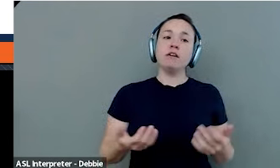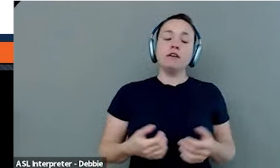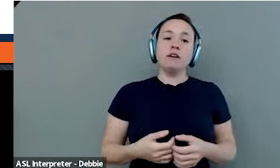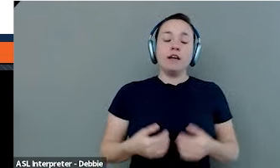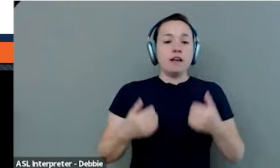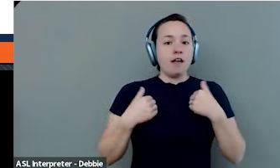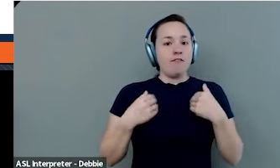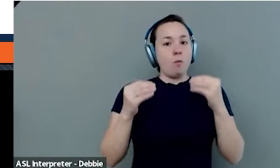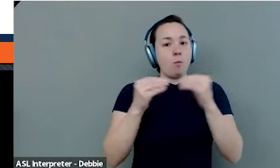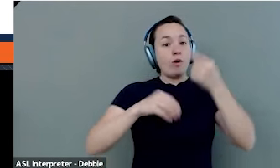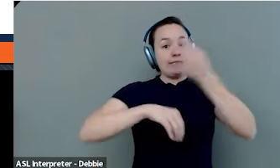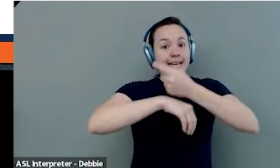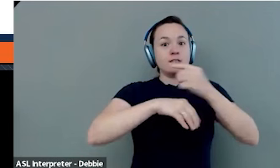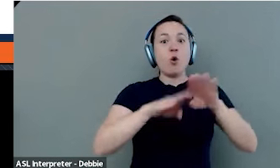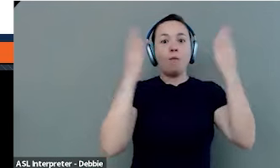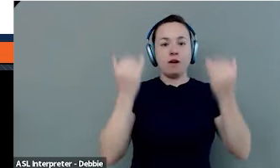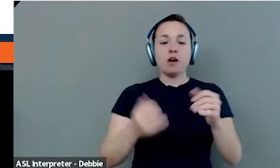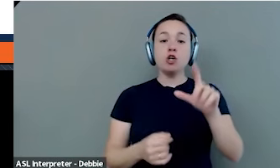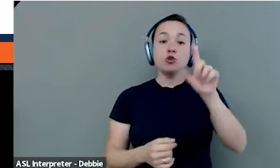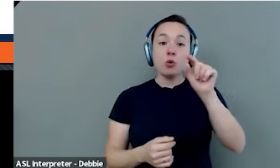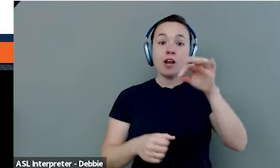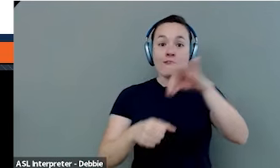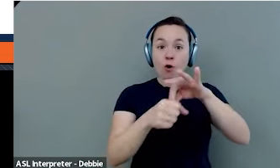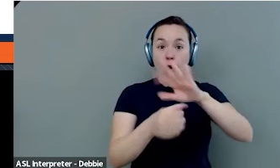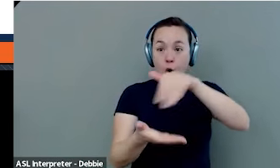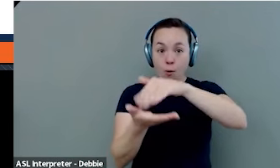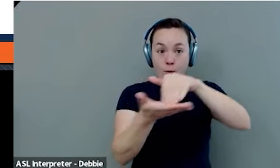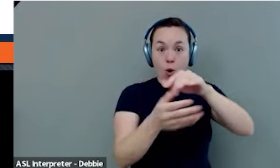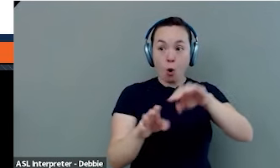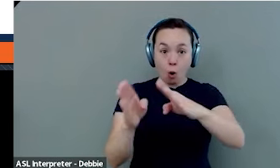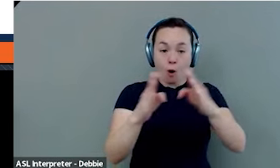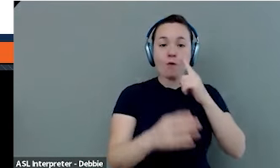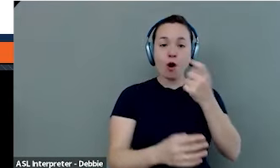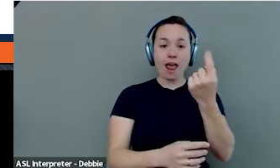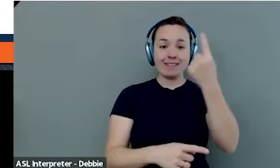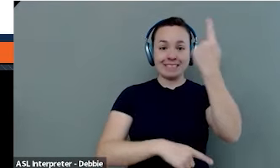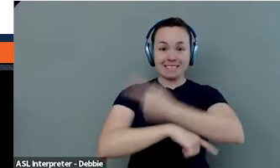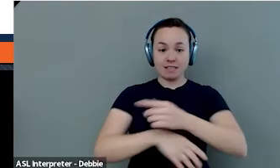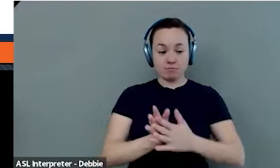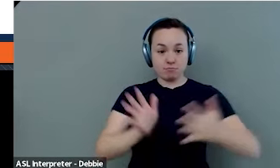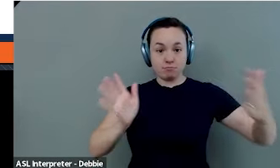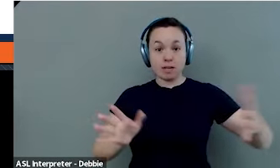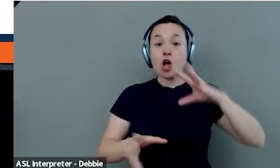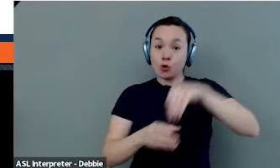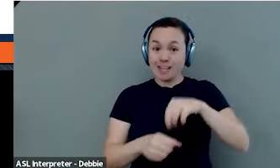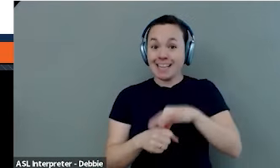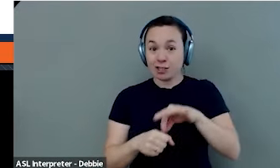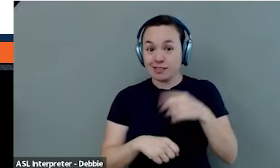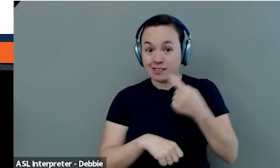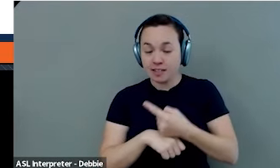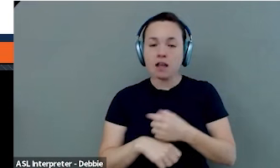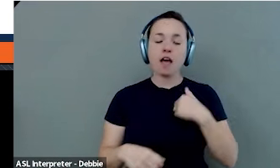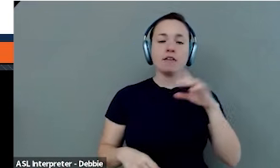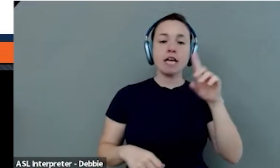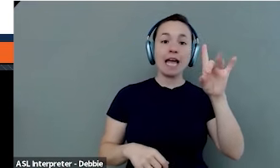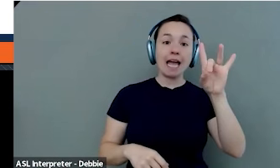more days open. So we have 20 vote centers that open for 11 days, including election day. We have 80